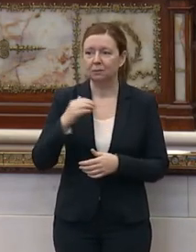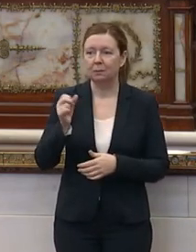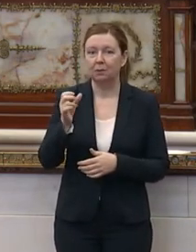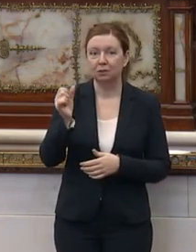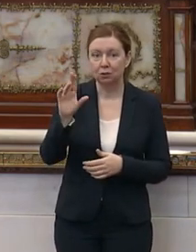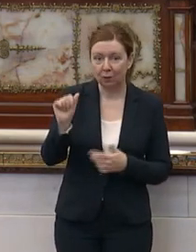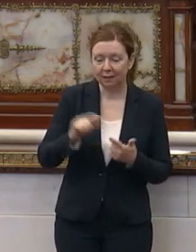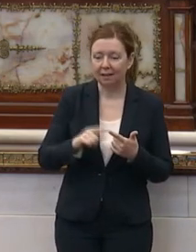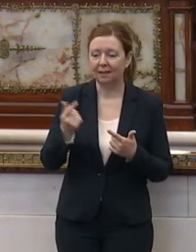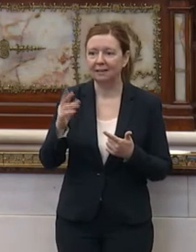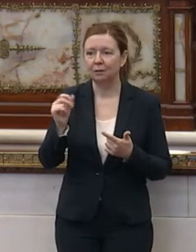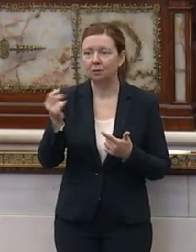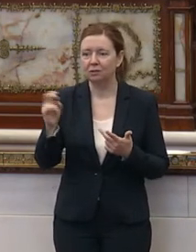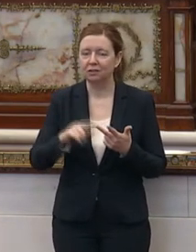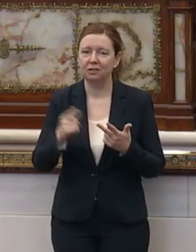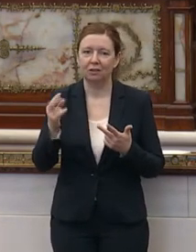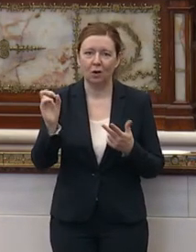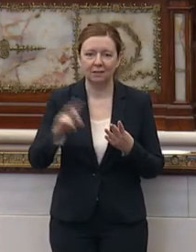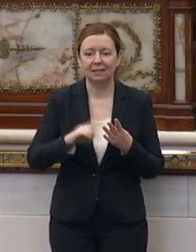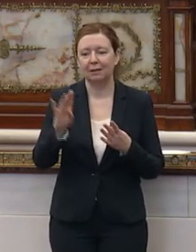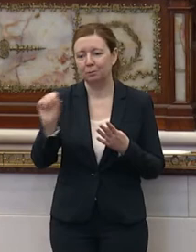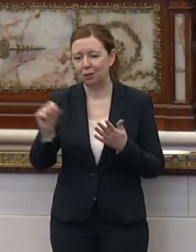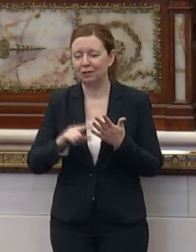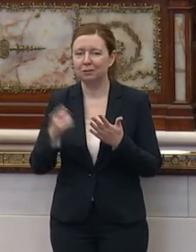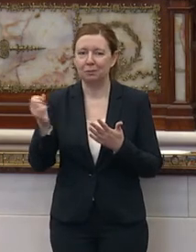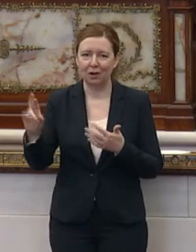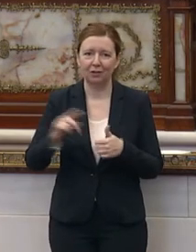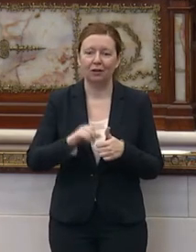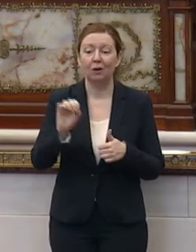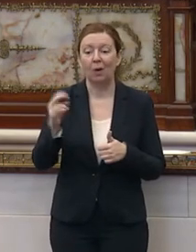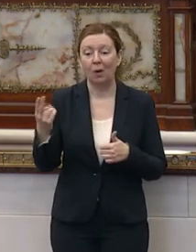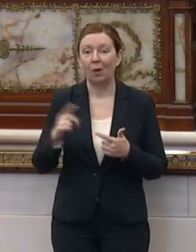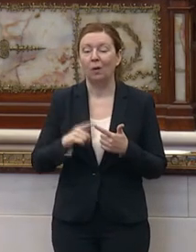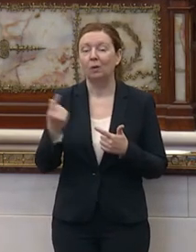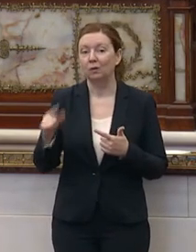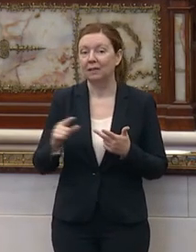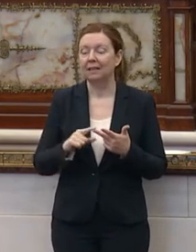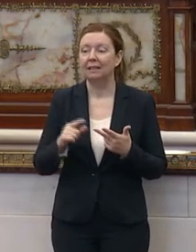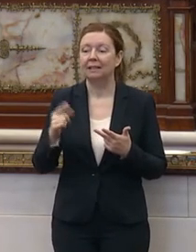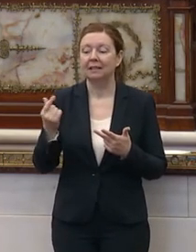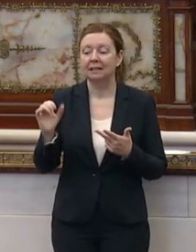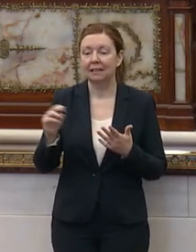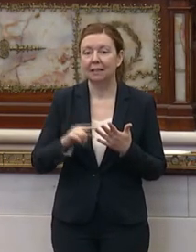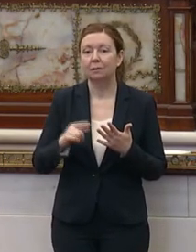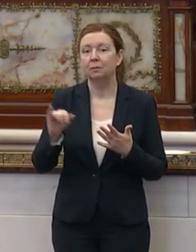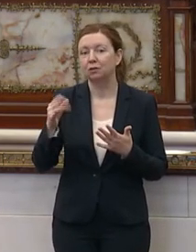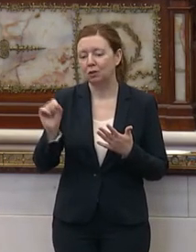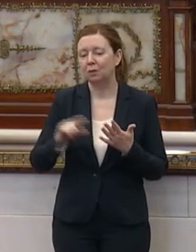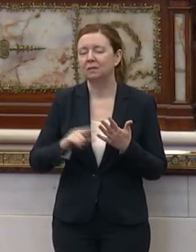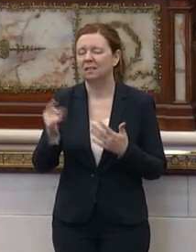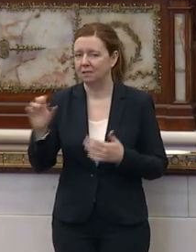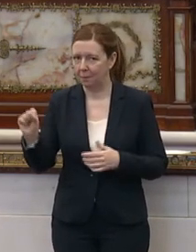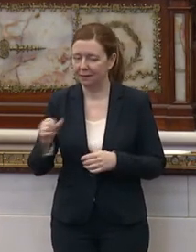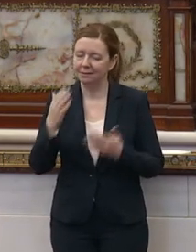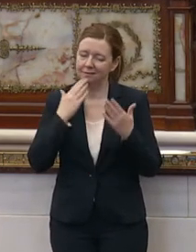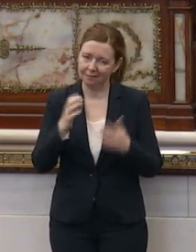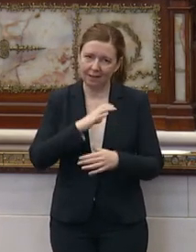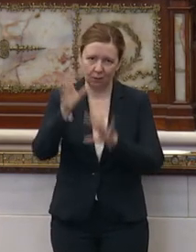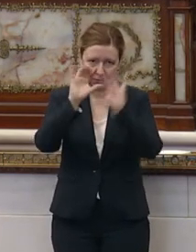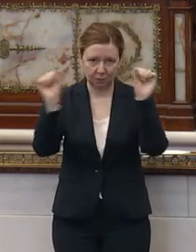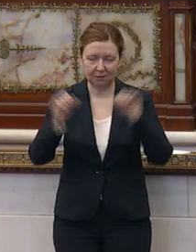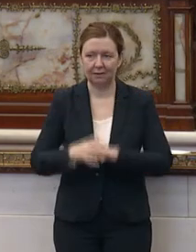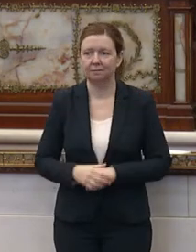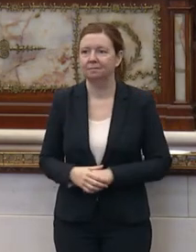Squilla, Gilmore Richardson, Gauthier, Brooks, Parker, O, Green, Gim, Jones, and Thomas. Thank you, Council